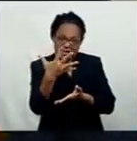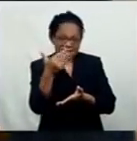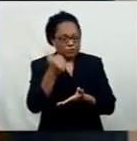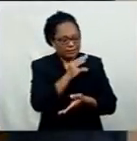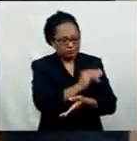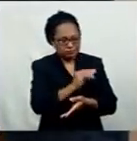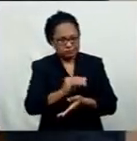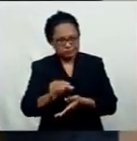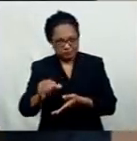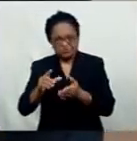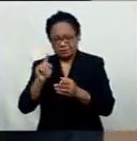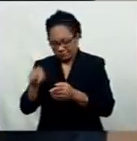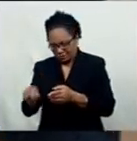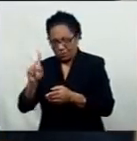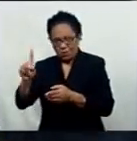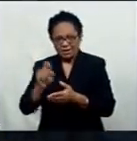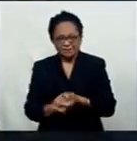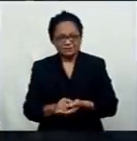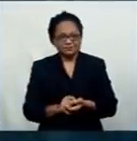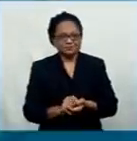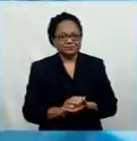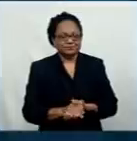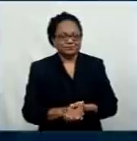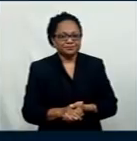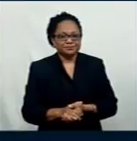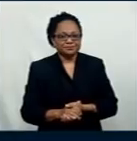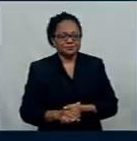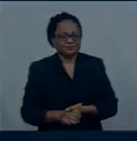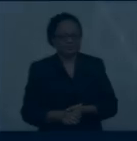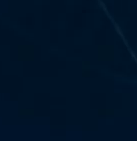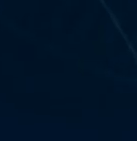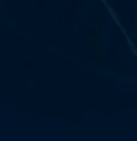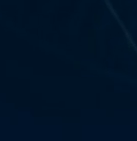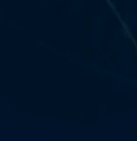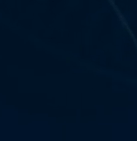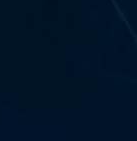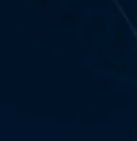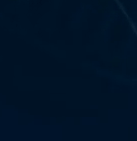throughout the pandemic. Lina Rees, FBC News.